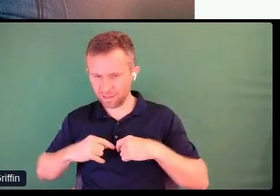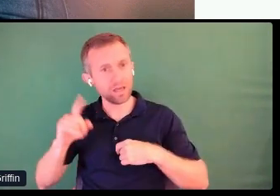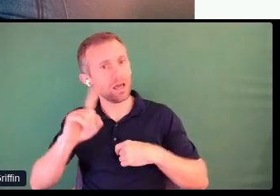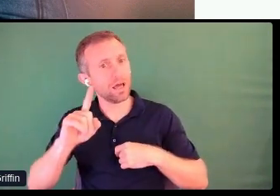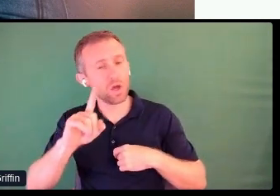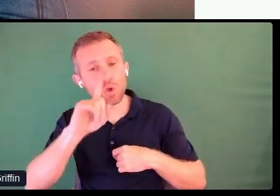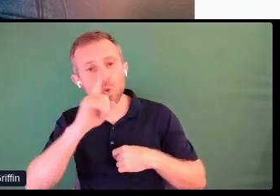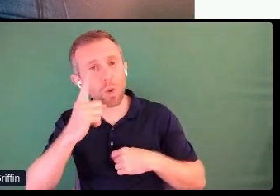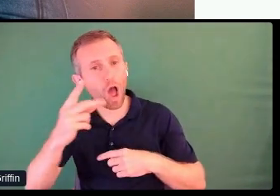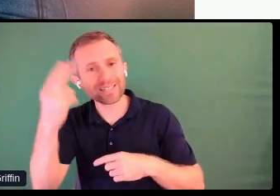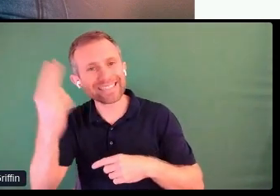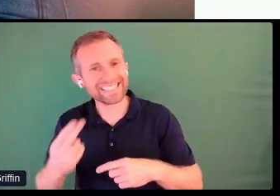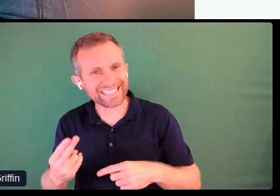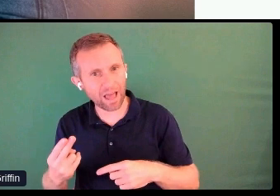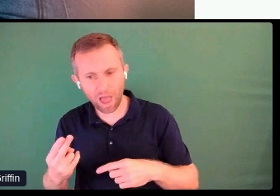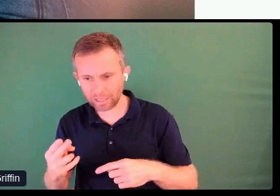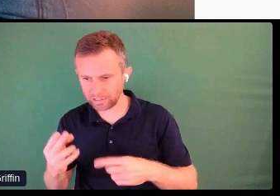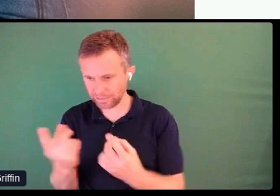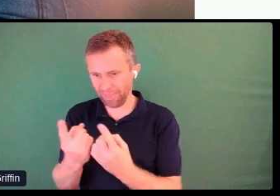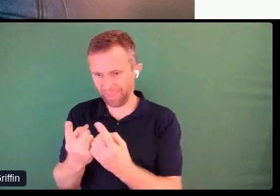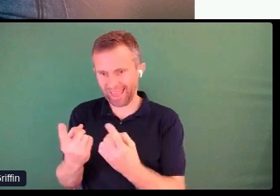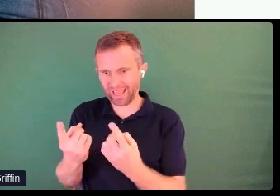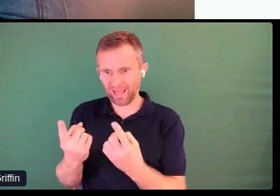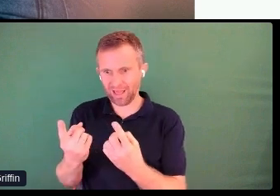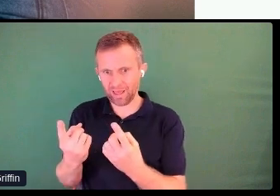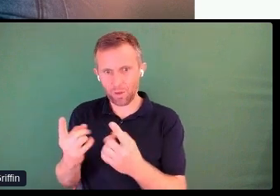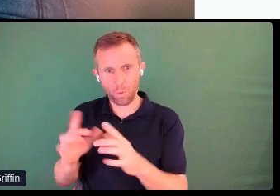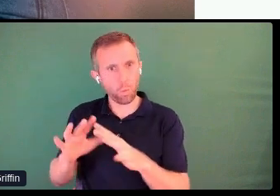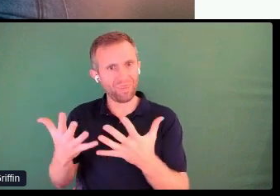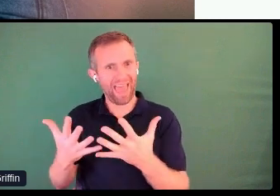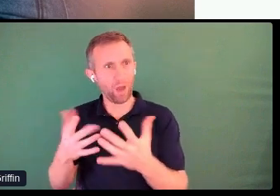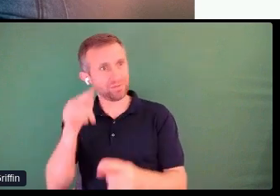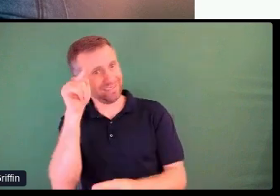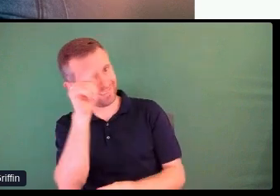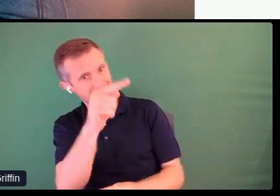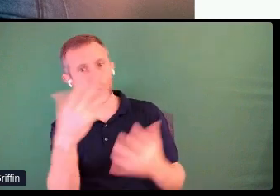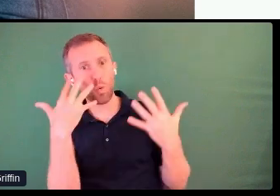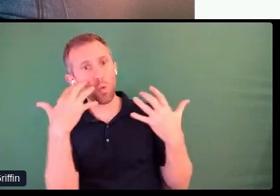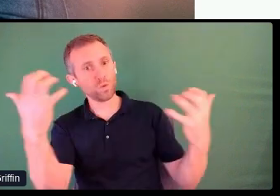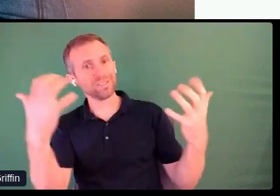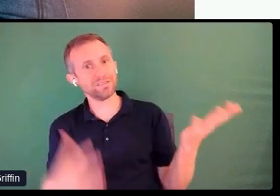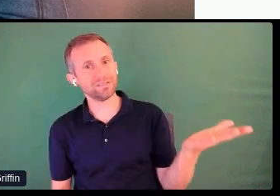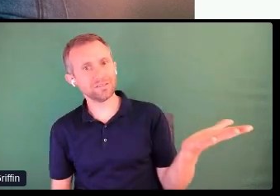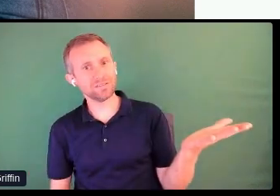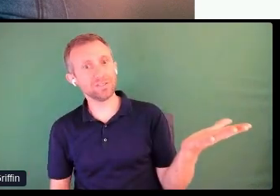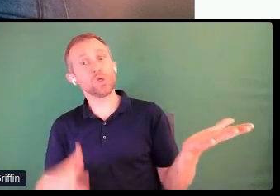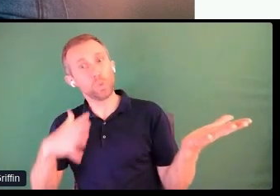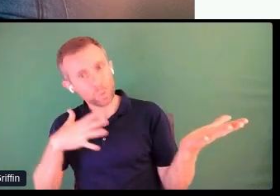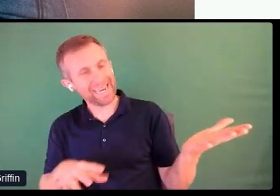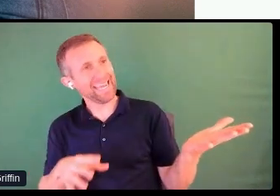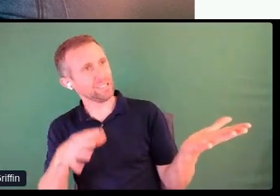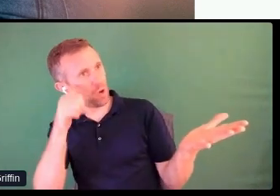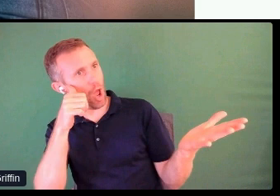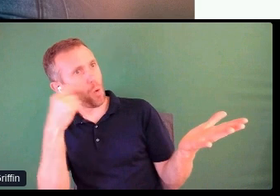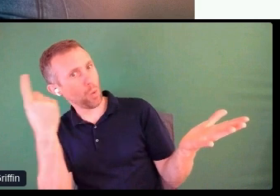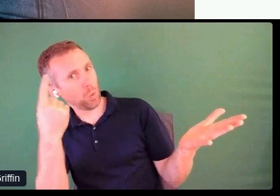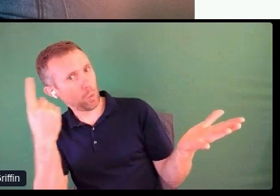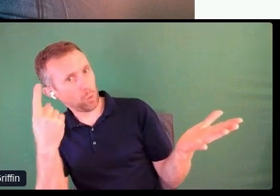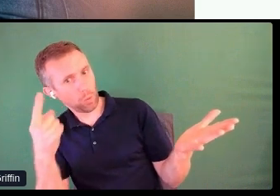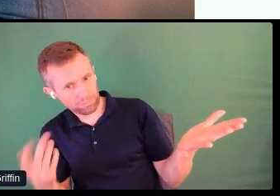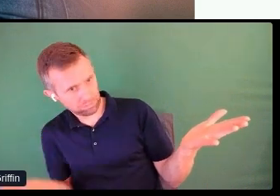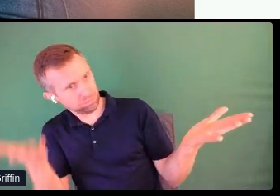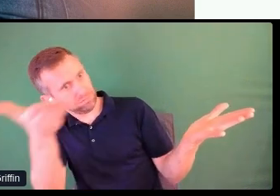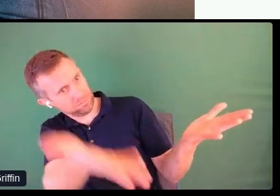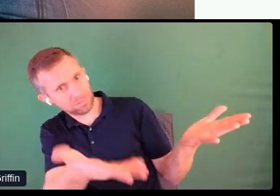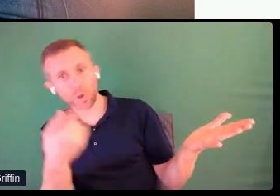the beginning of our process. We design with the disability community and through user